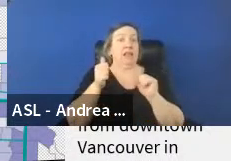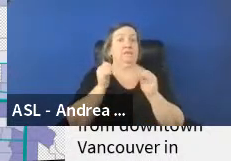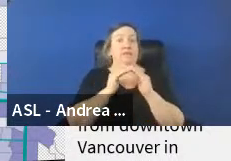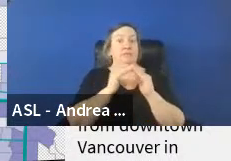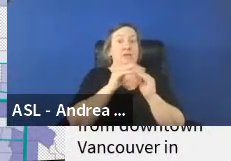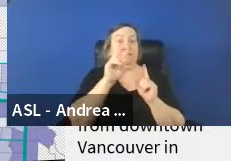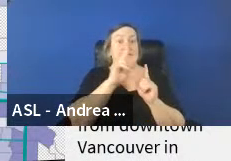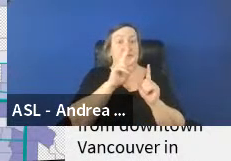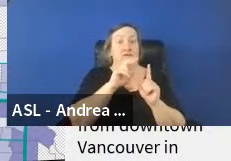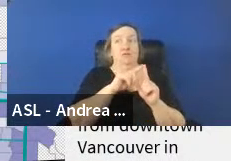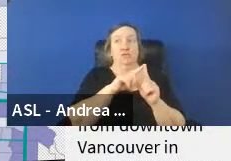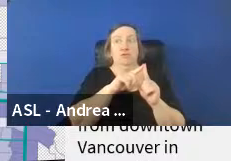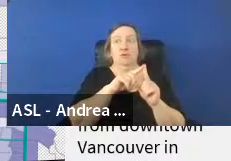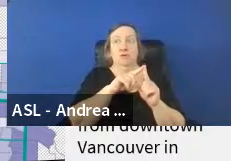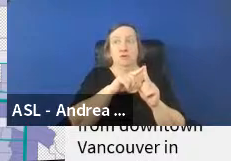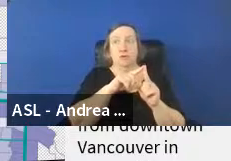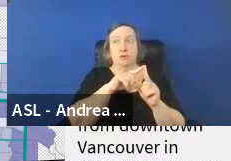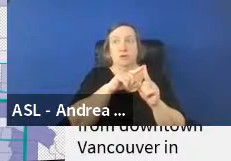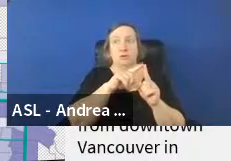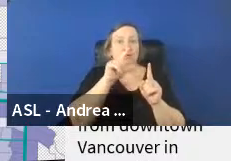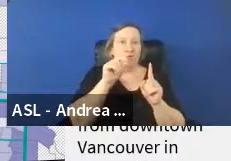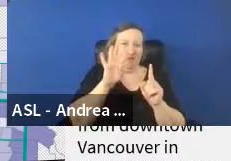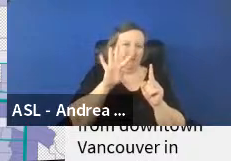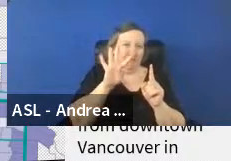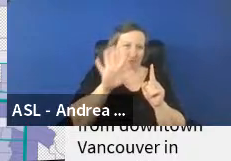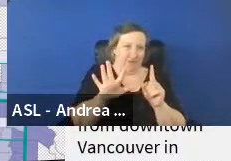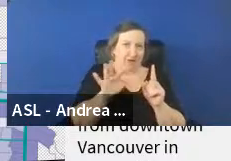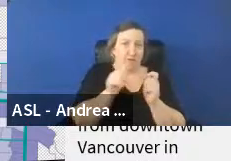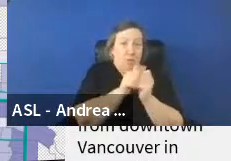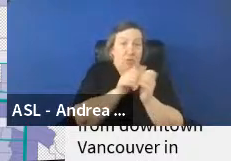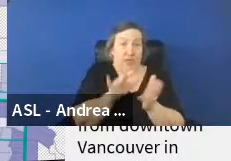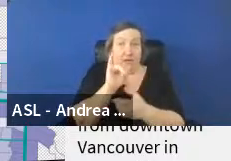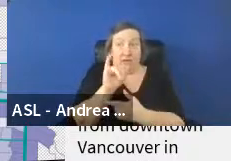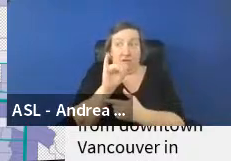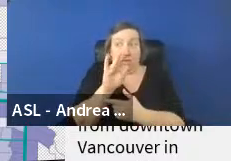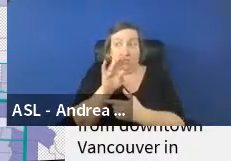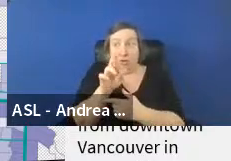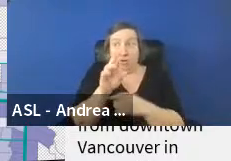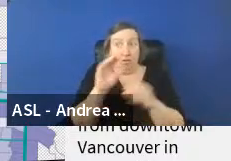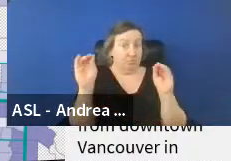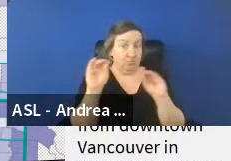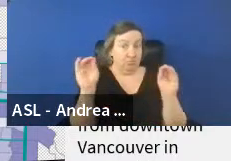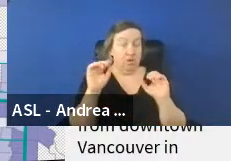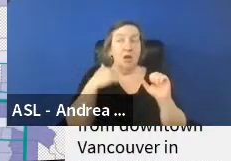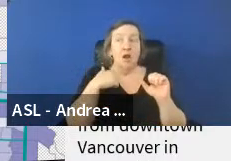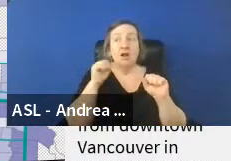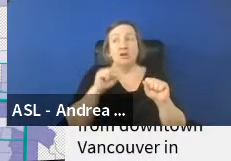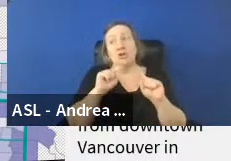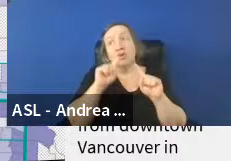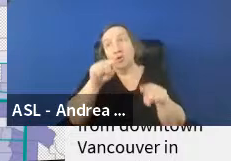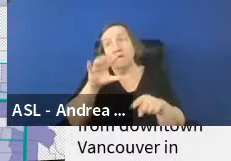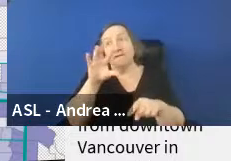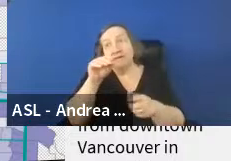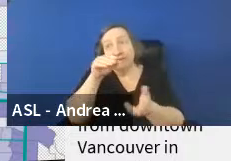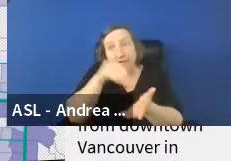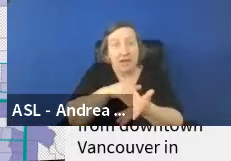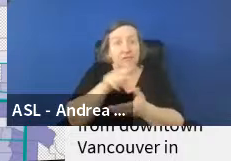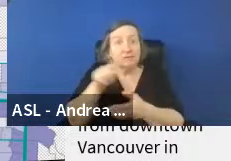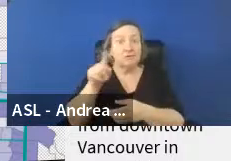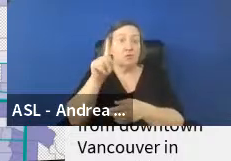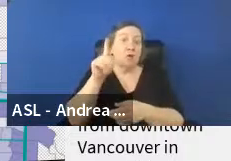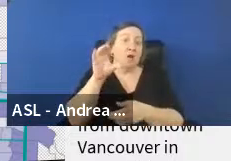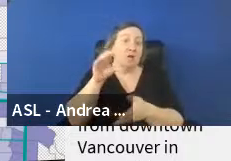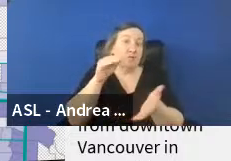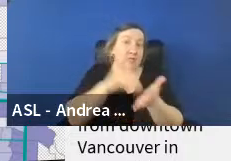in 2045, without an IBR solution, I would be able to reach about 50,000 to 100,000 jobs